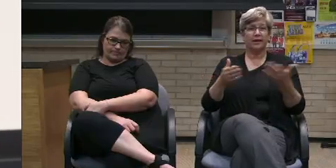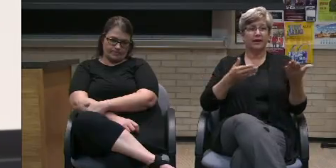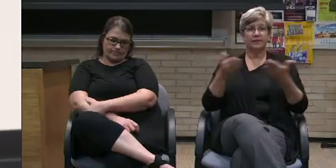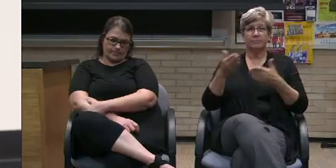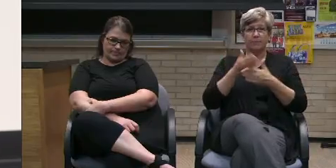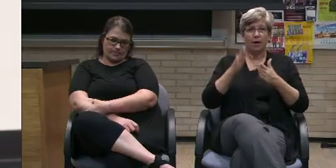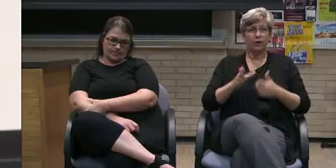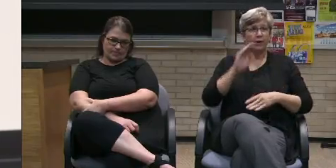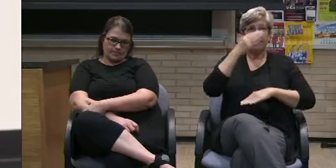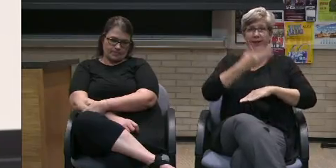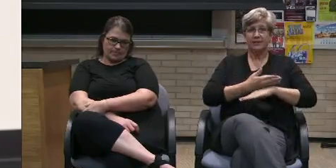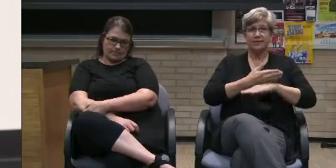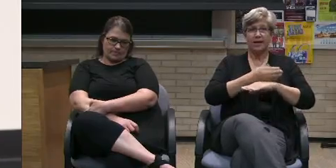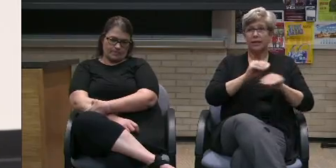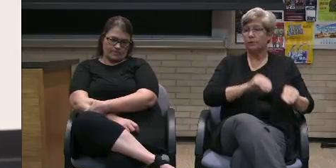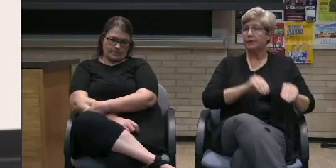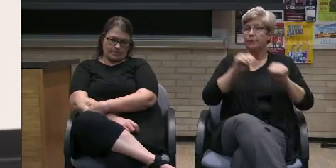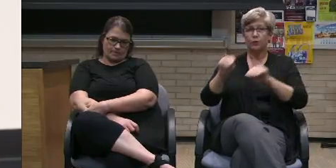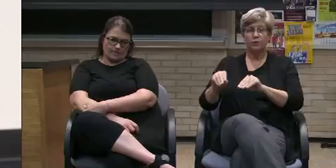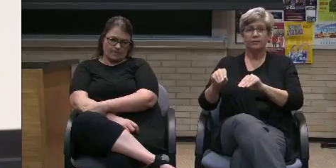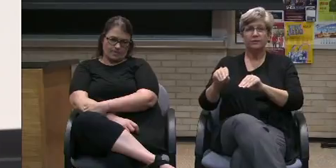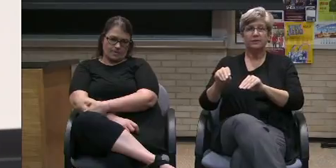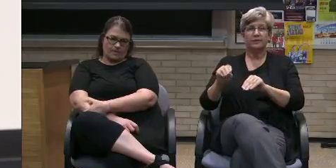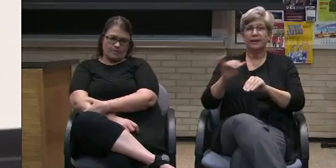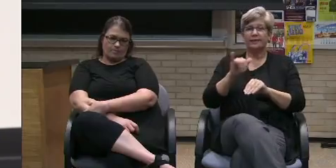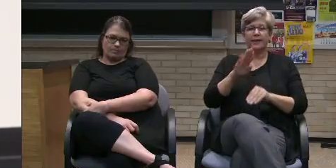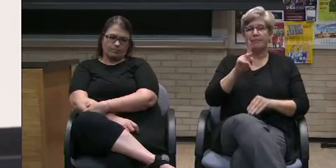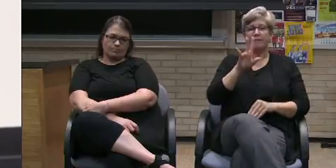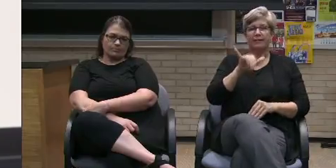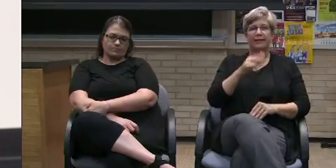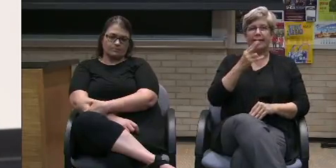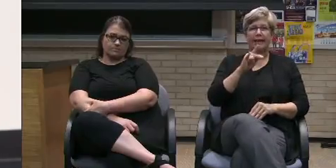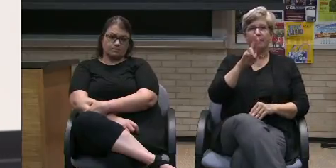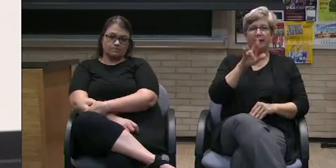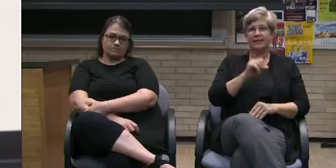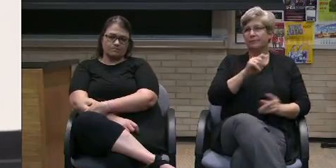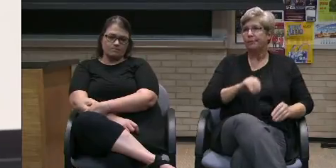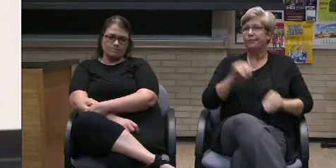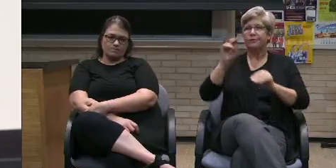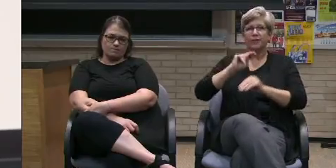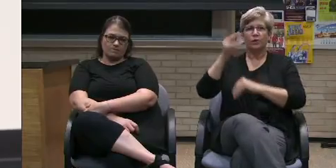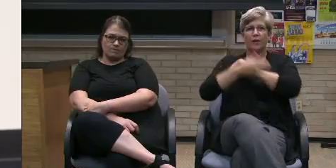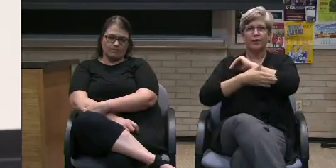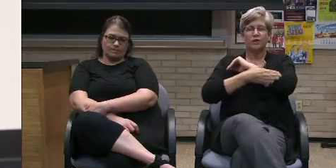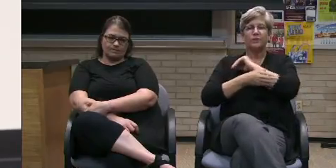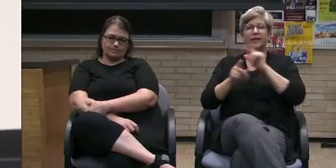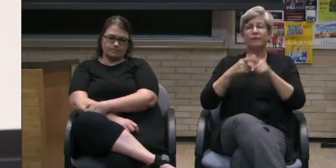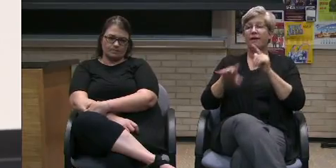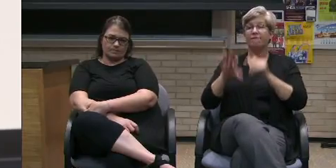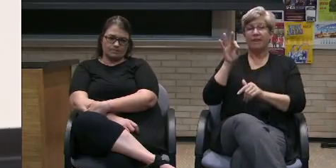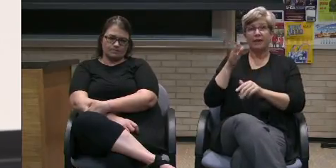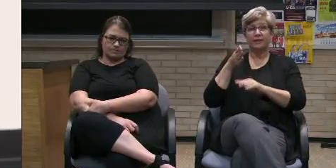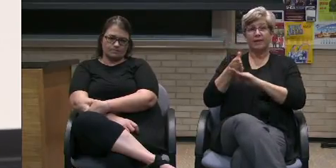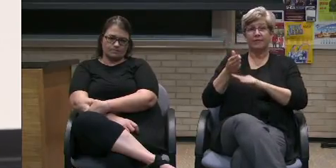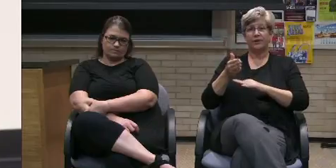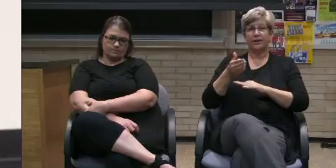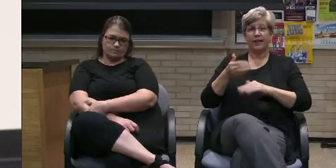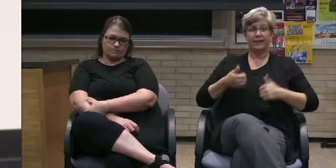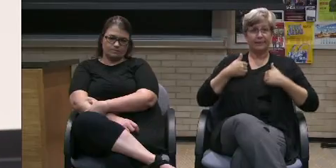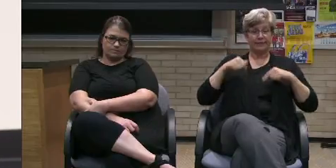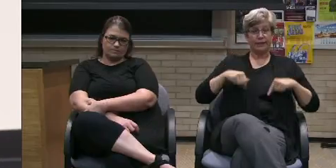my son, and we moved, you know, like the Beverly Hillbillies to the North Country, and found after living in Buffalo